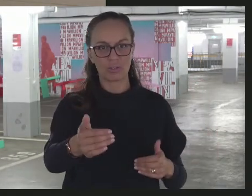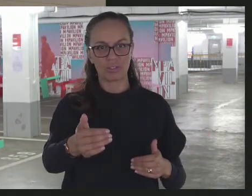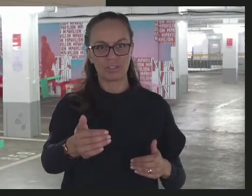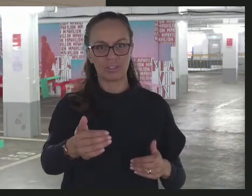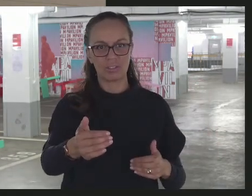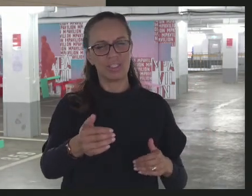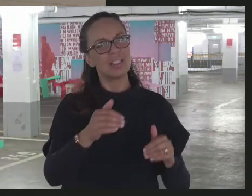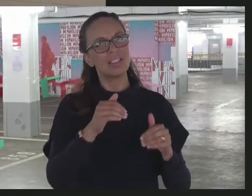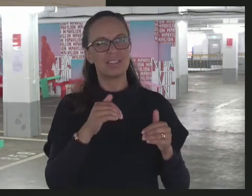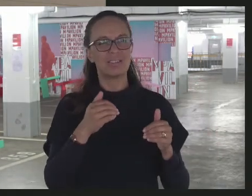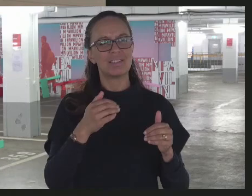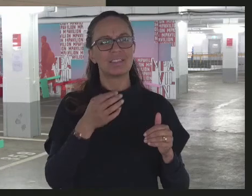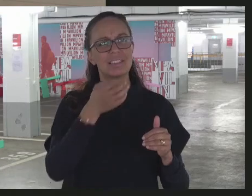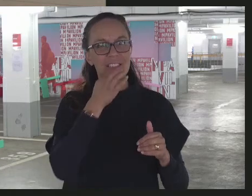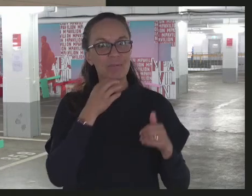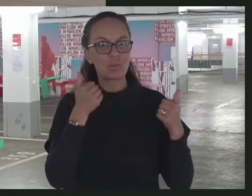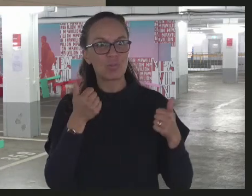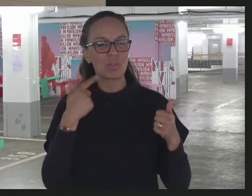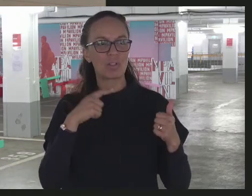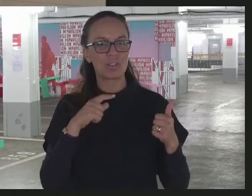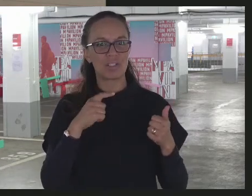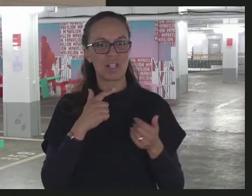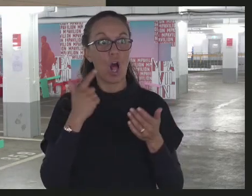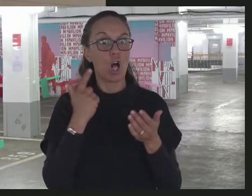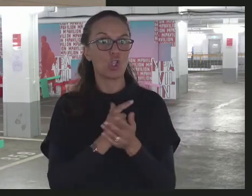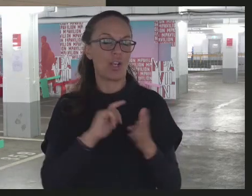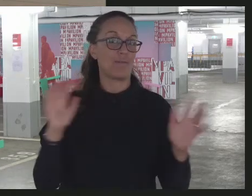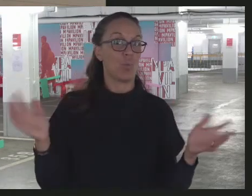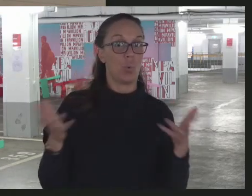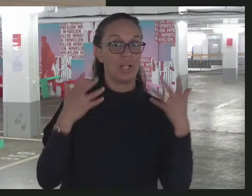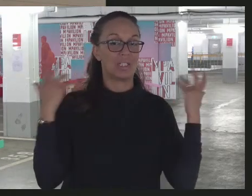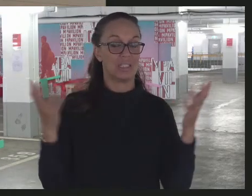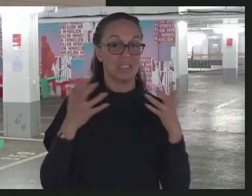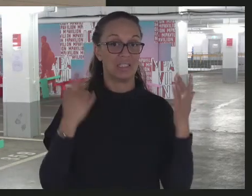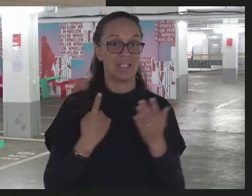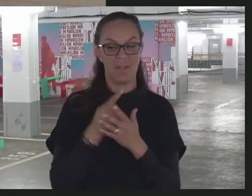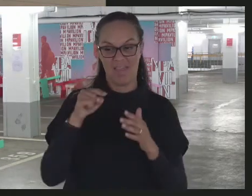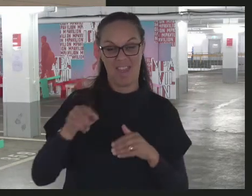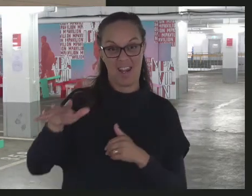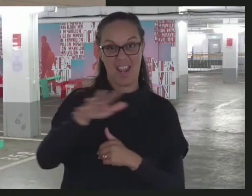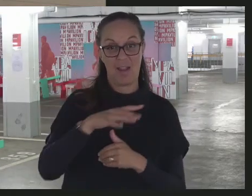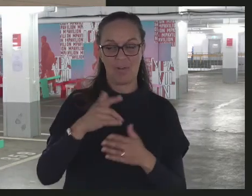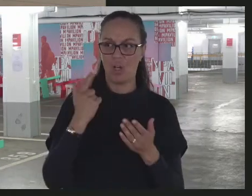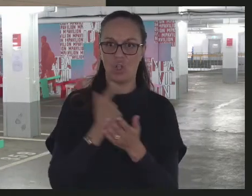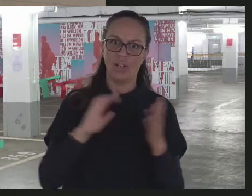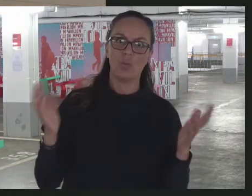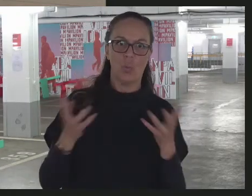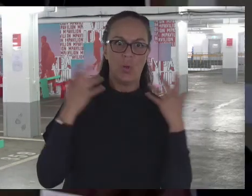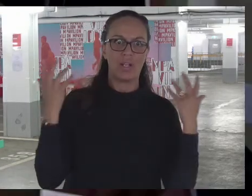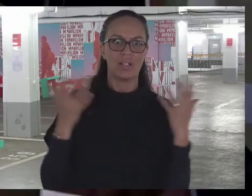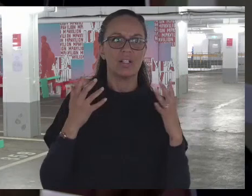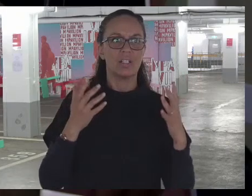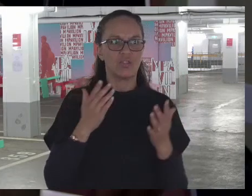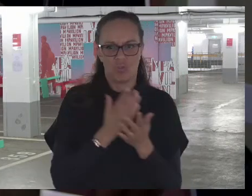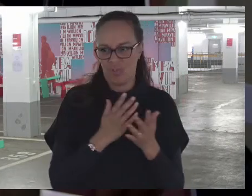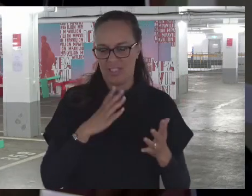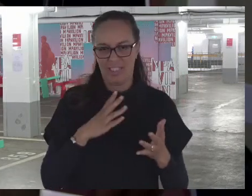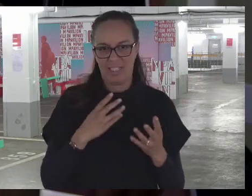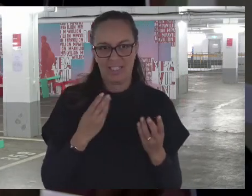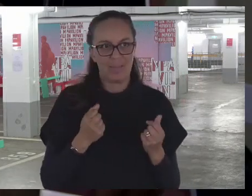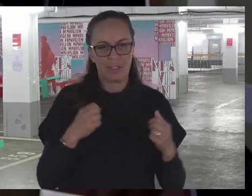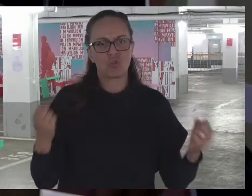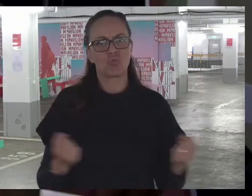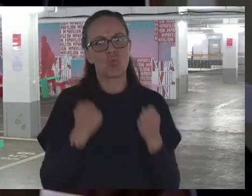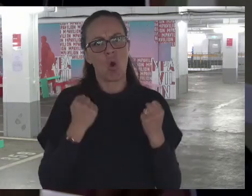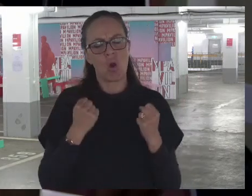in one way, because there's such huge wind loadings up there. So you had to have really something substantial to sort of locate them.